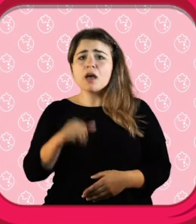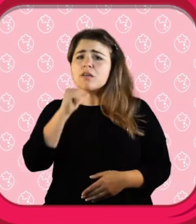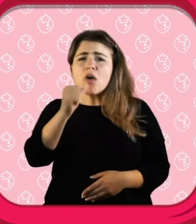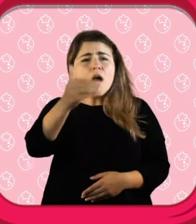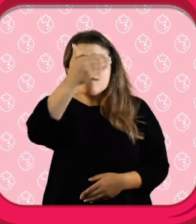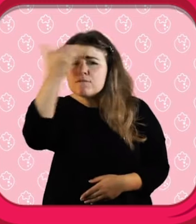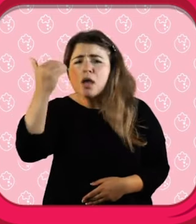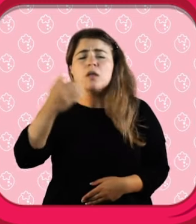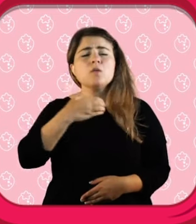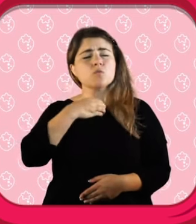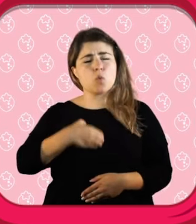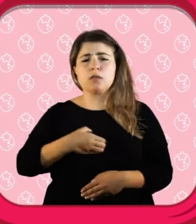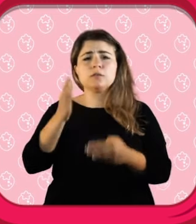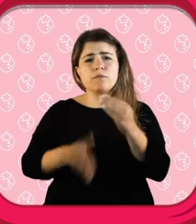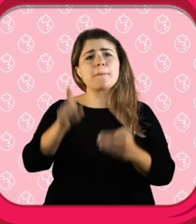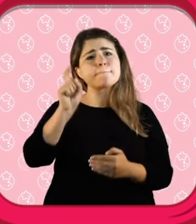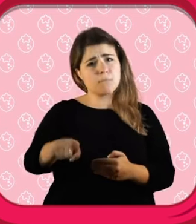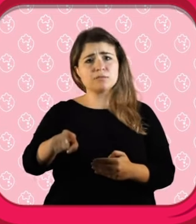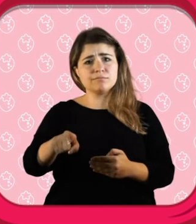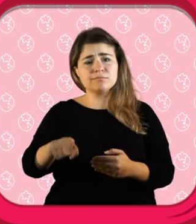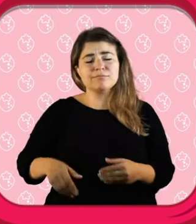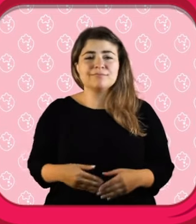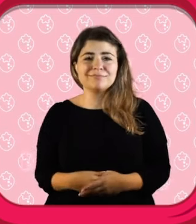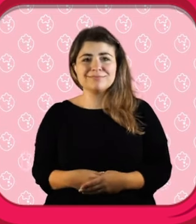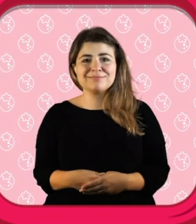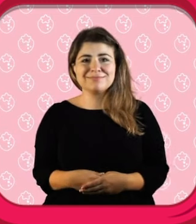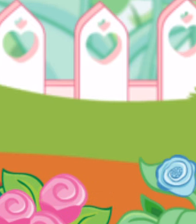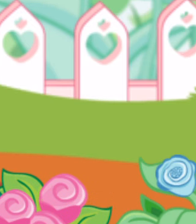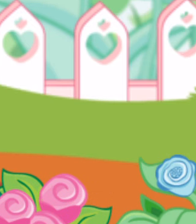Don't forget, there's a special wish to fulfill.